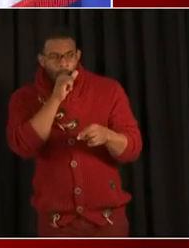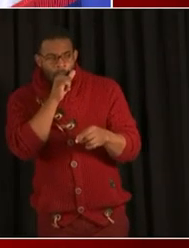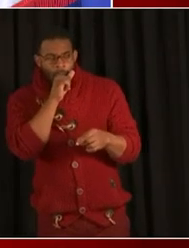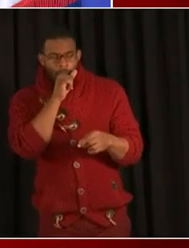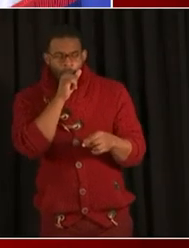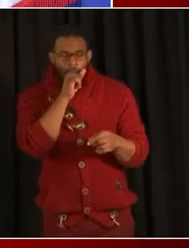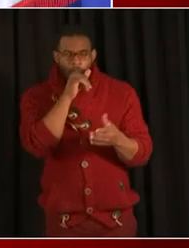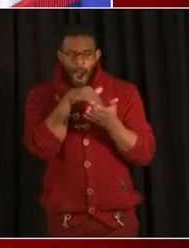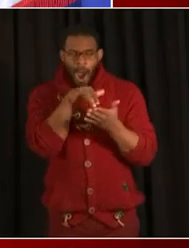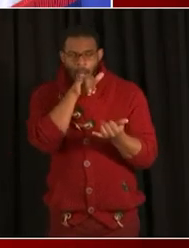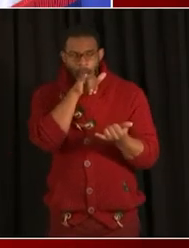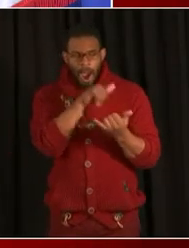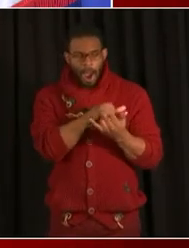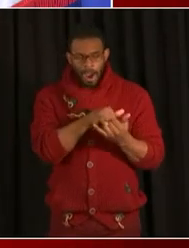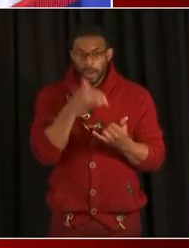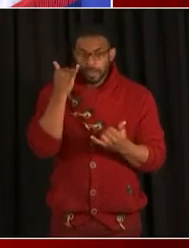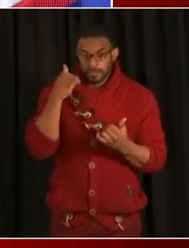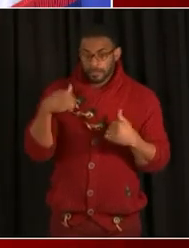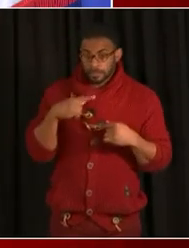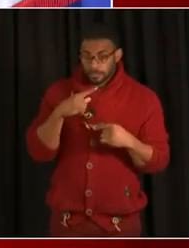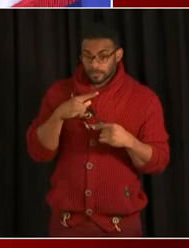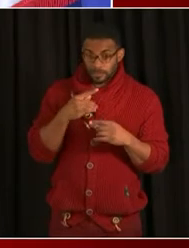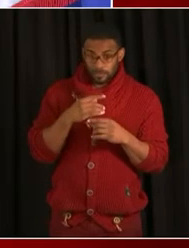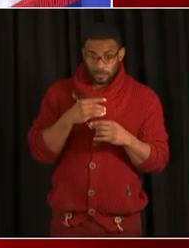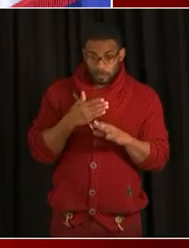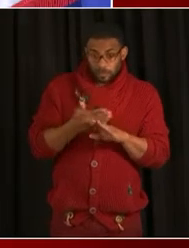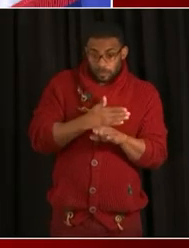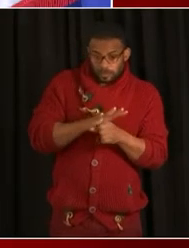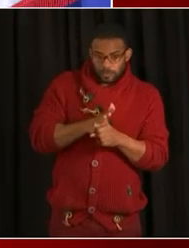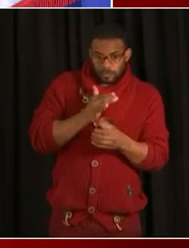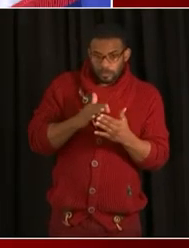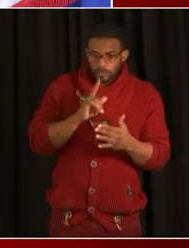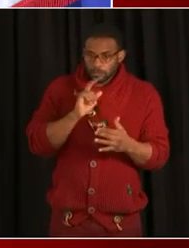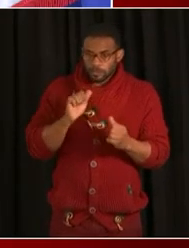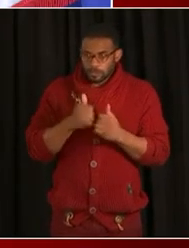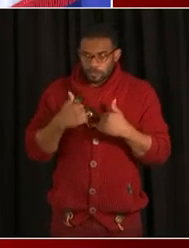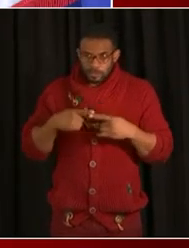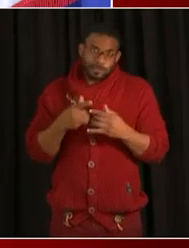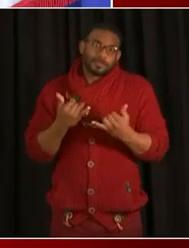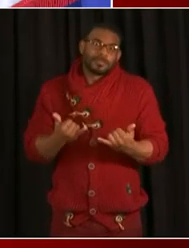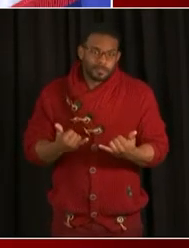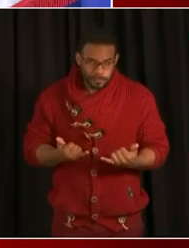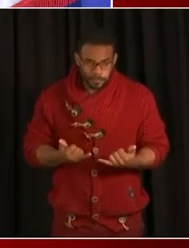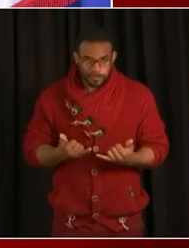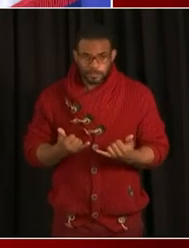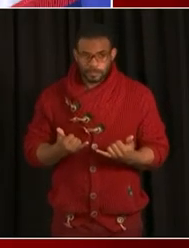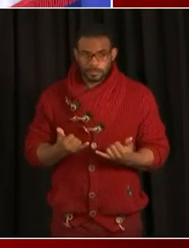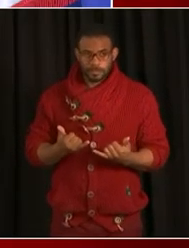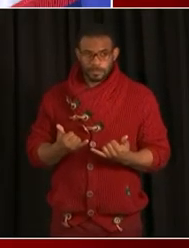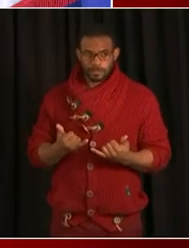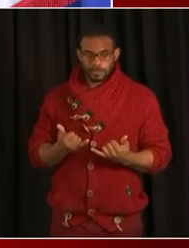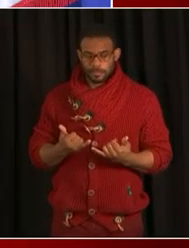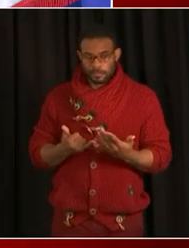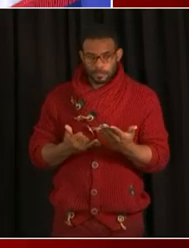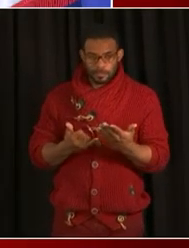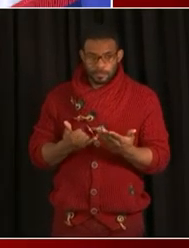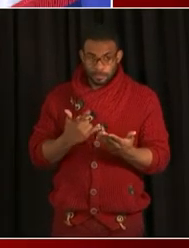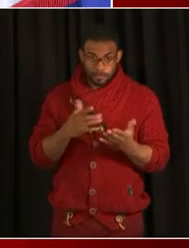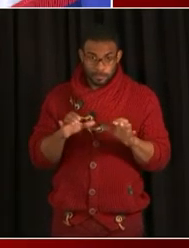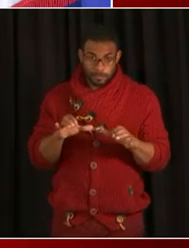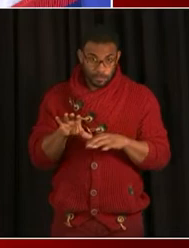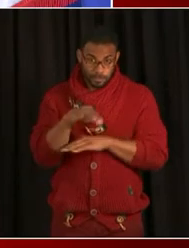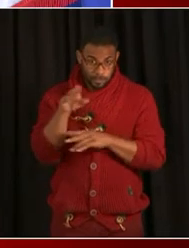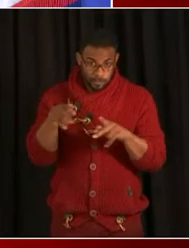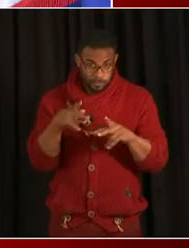is. It's probably, hard. If we were pre-pandemic, you probably wouldn't be with us right now because you'd probably be